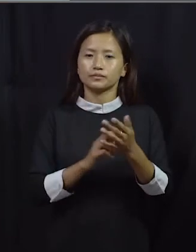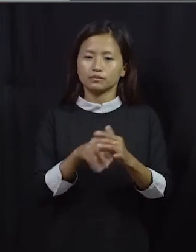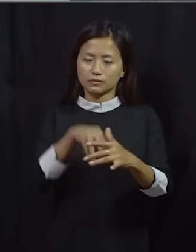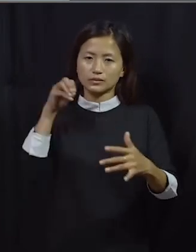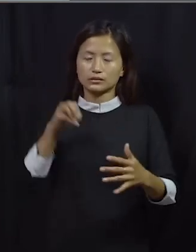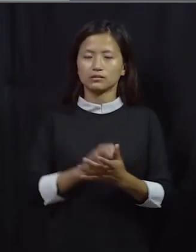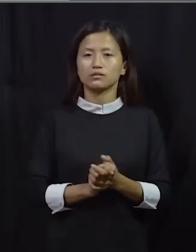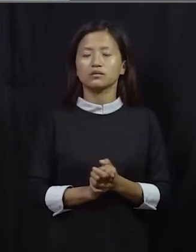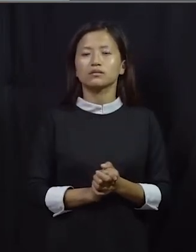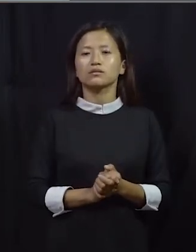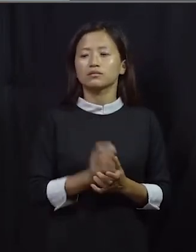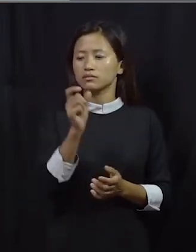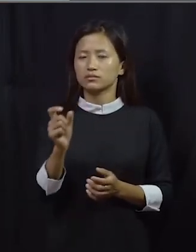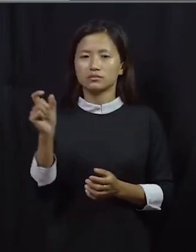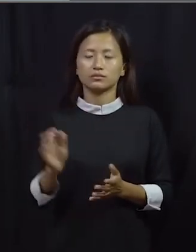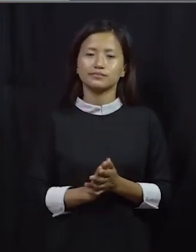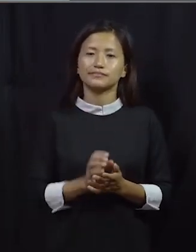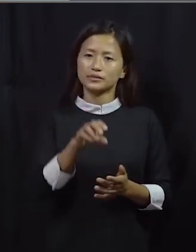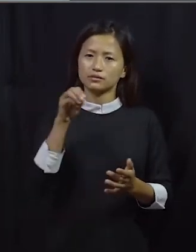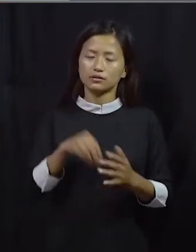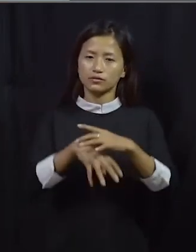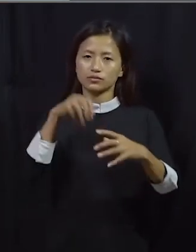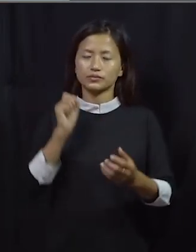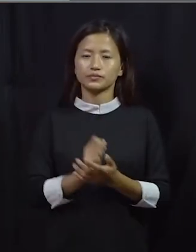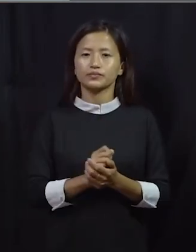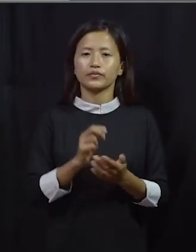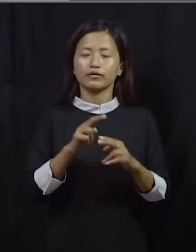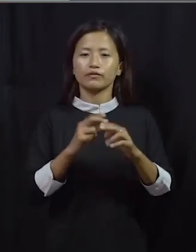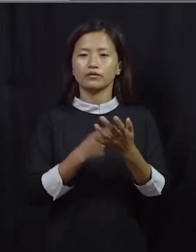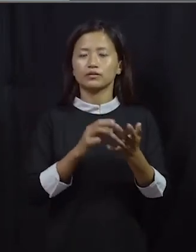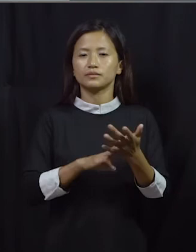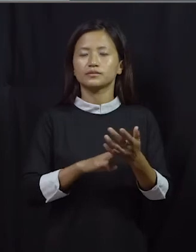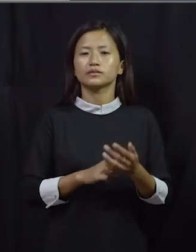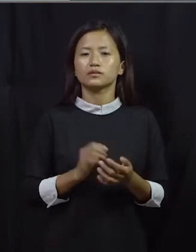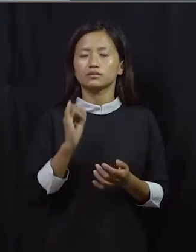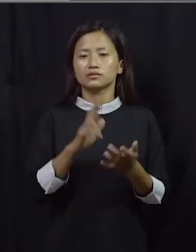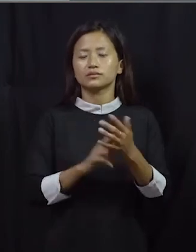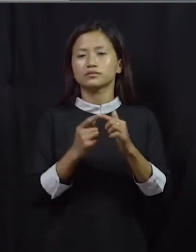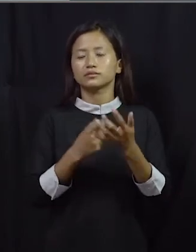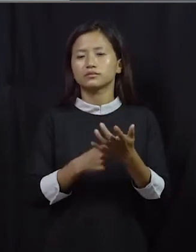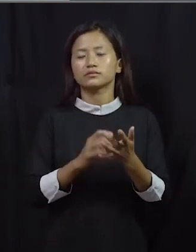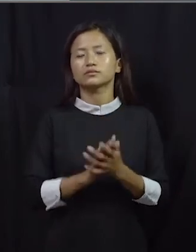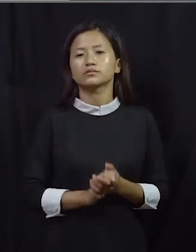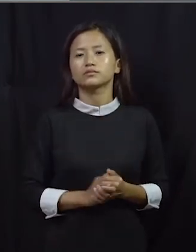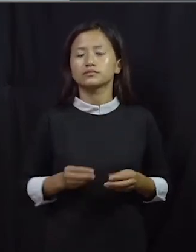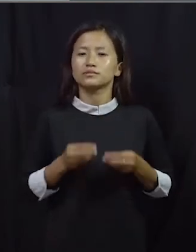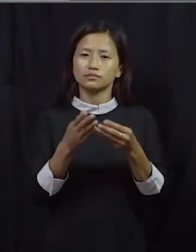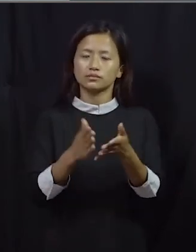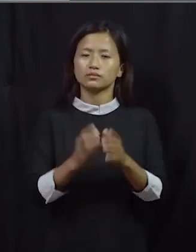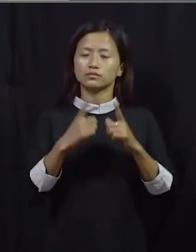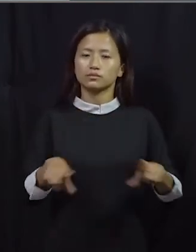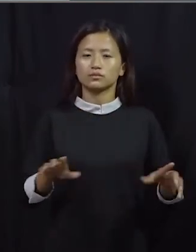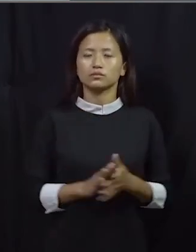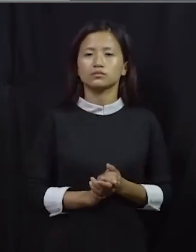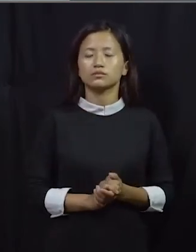withdrawn, that is when people have withdrawn the money from the firm, interest is not supposed to be provided. If you provide, it will be a loss